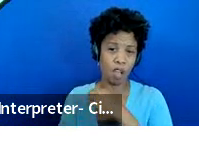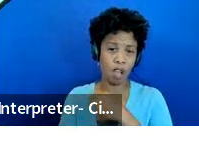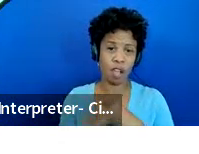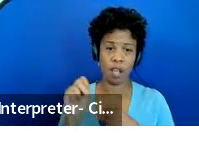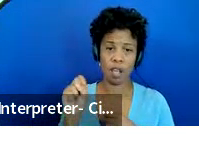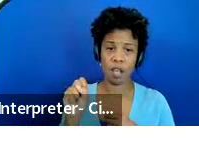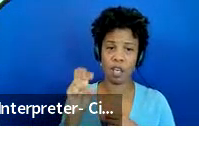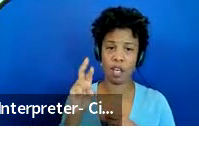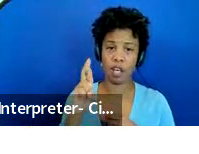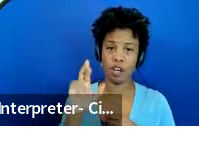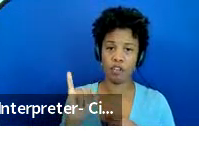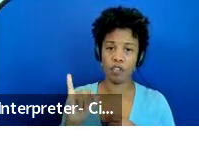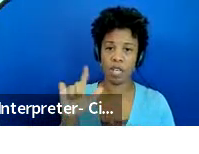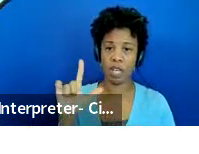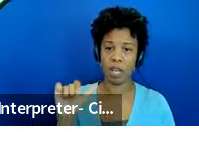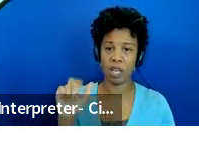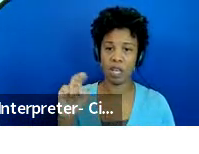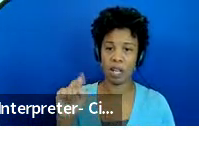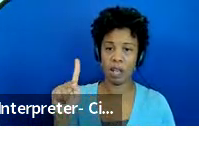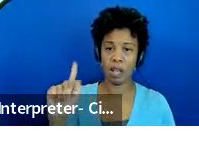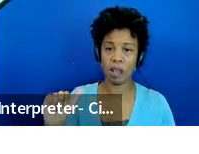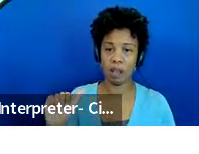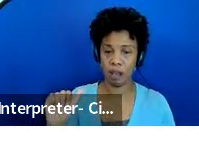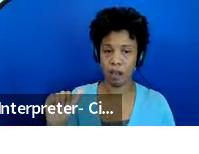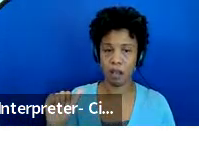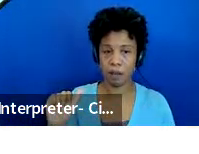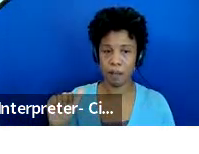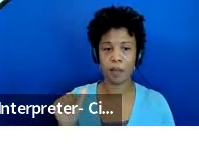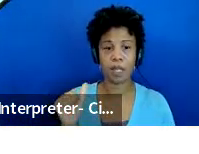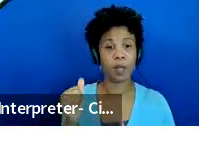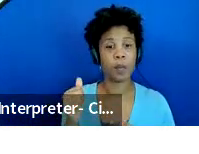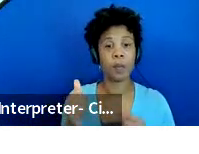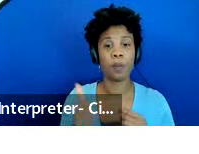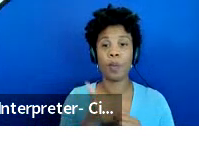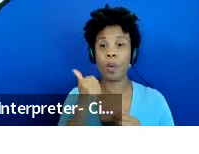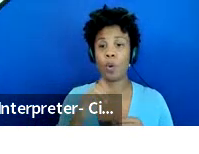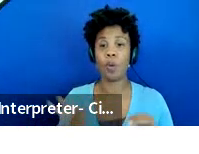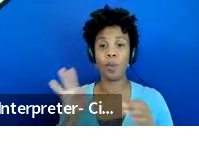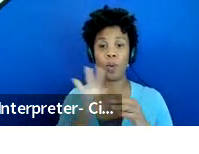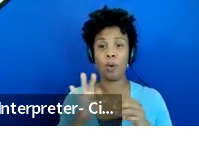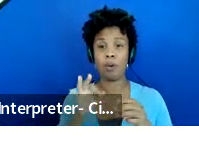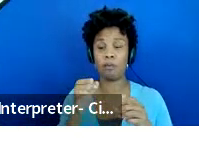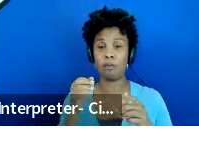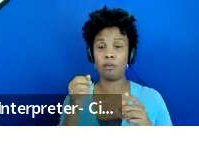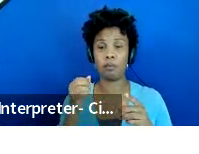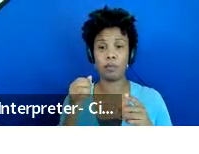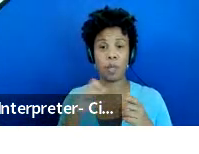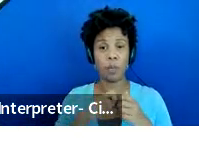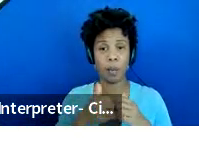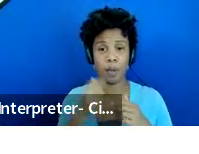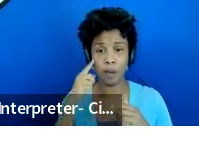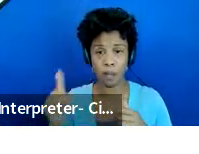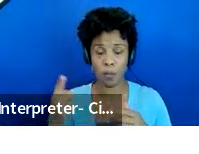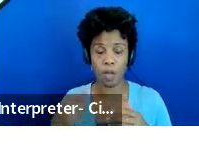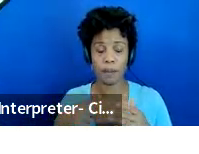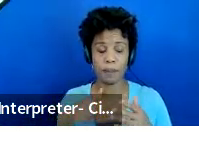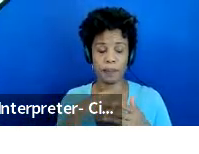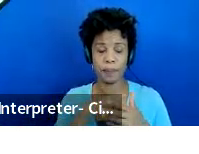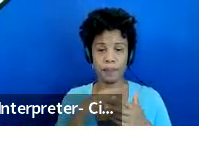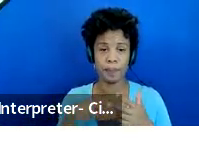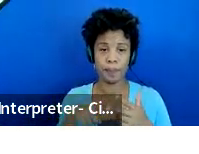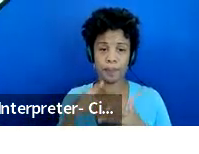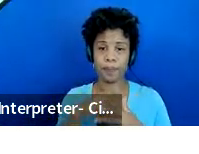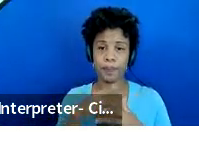persons with disabilities had unmet healthcare needs in Sri Lanka were related to the cost of care, the cost of transport, and the unavailability